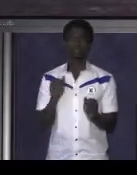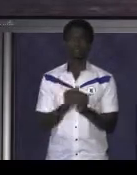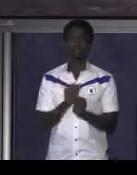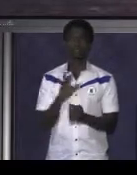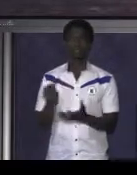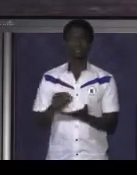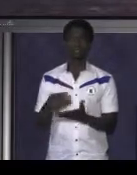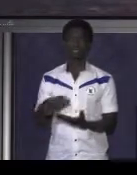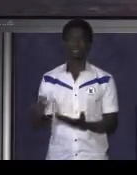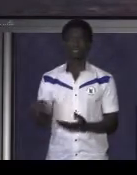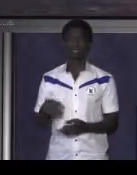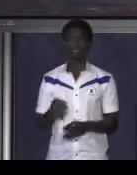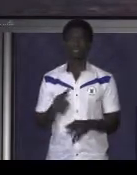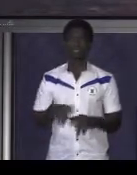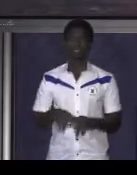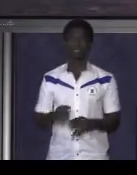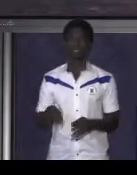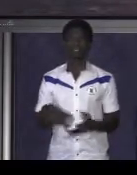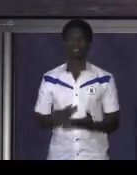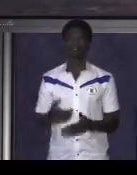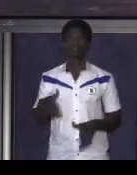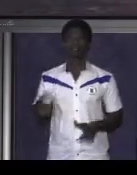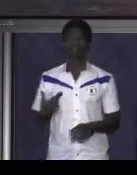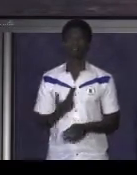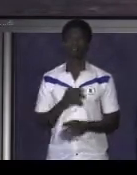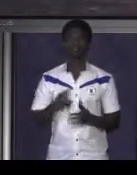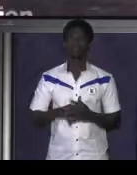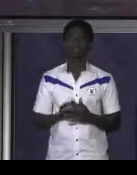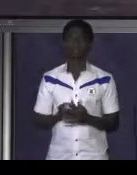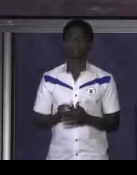Then, let's begin.